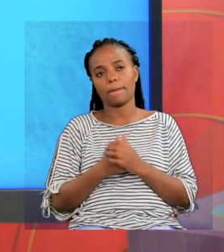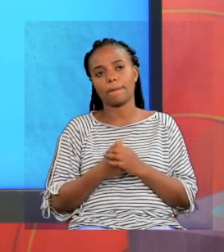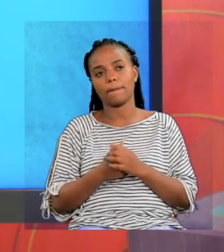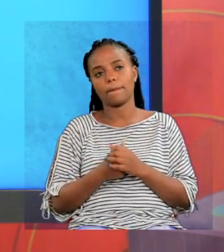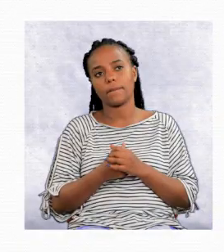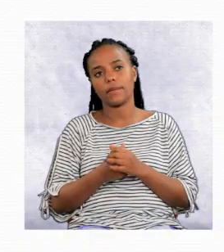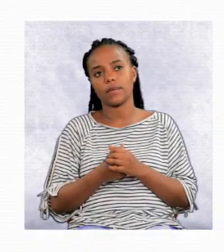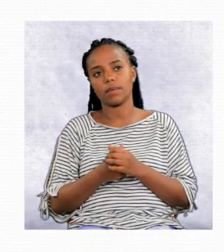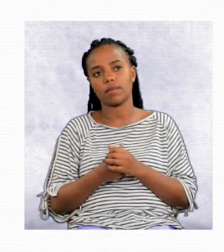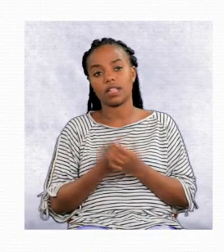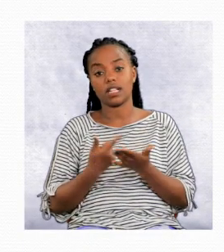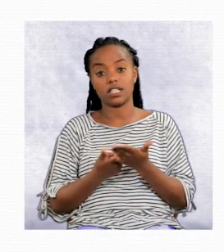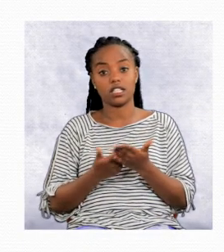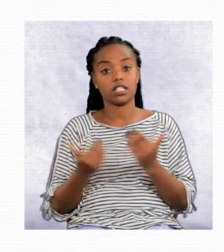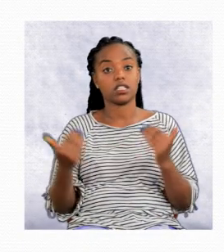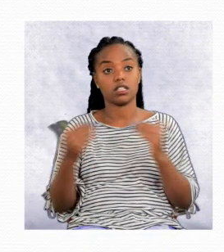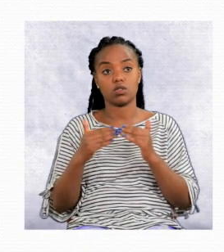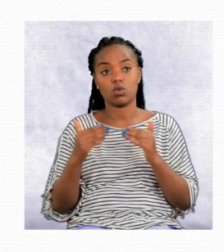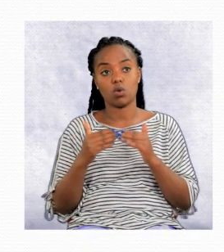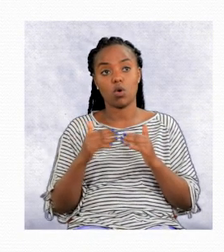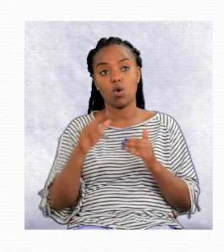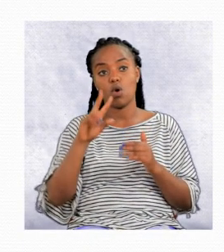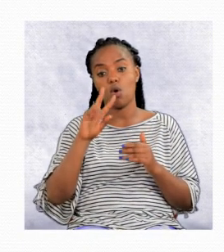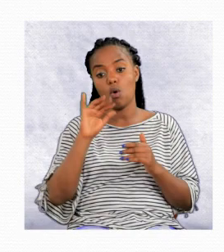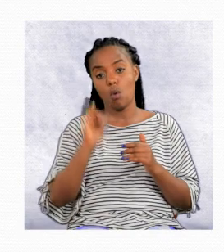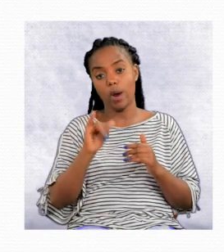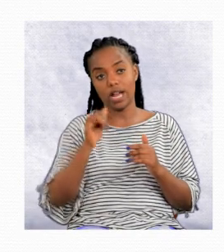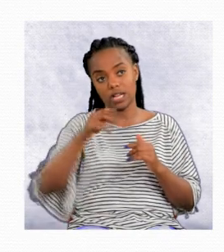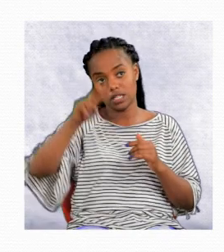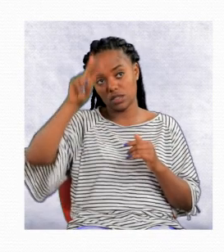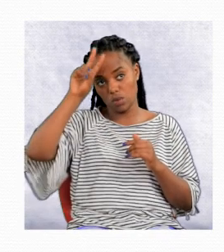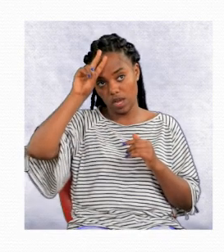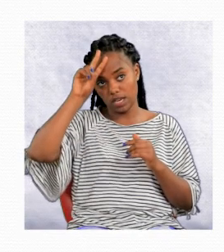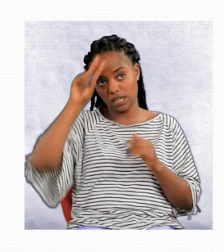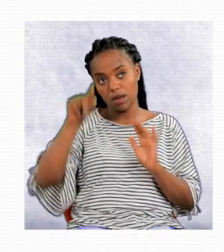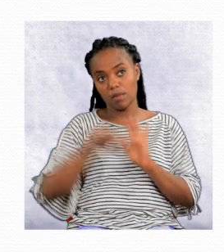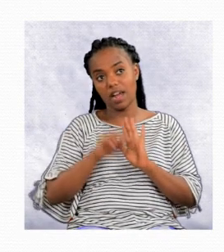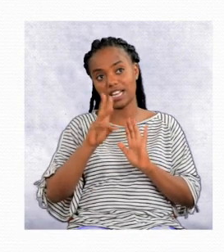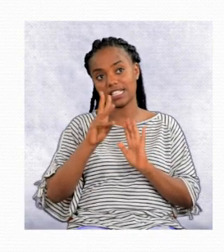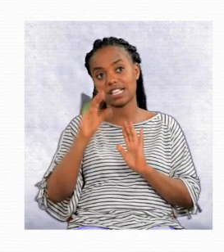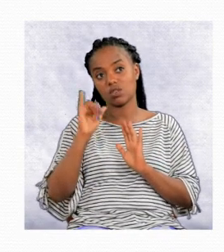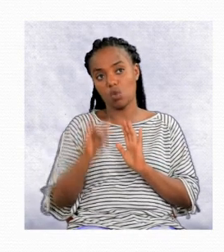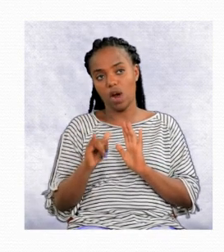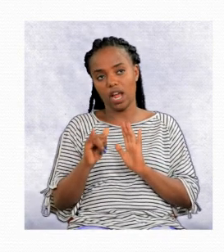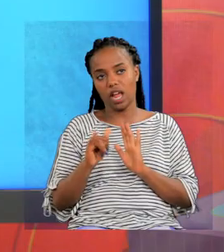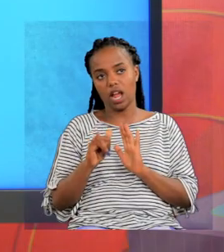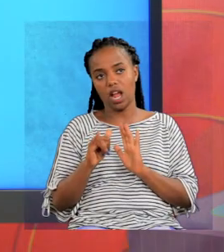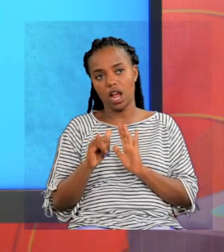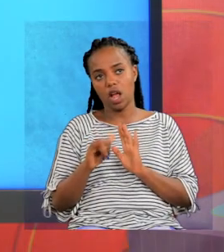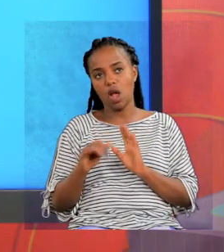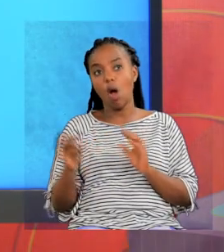This will be equal to y squared minus 6y